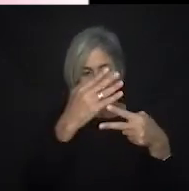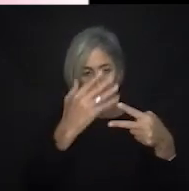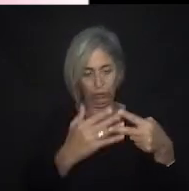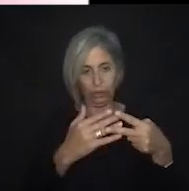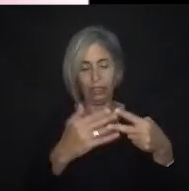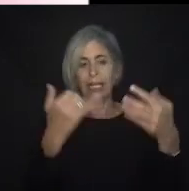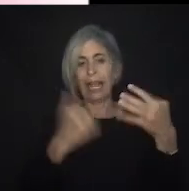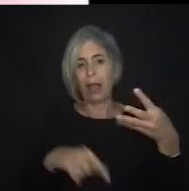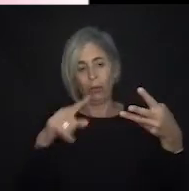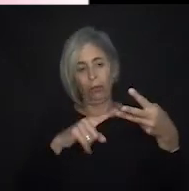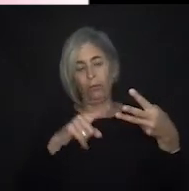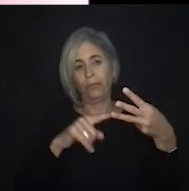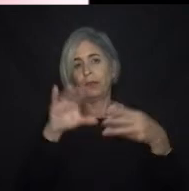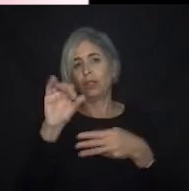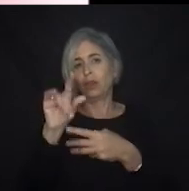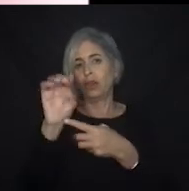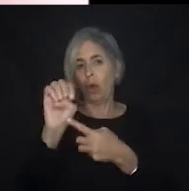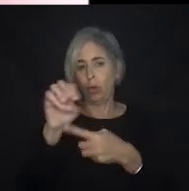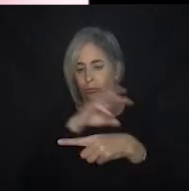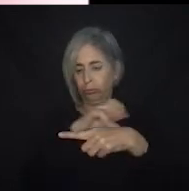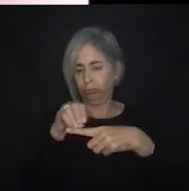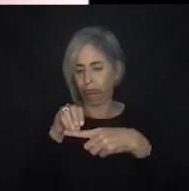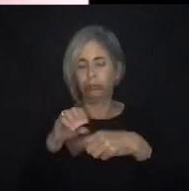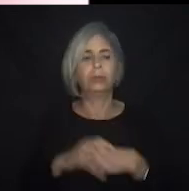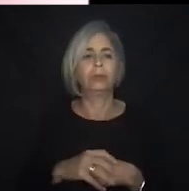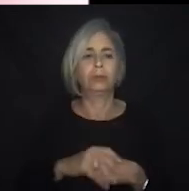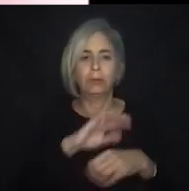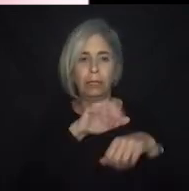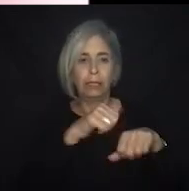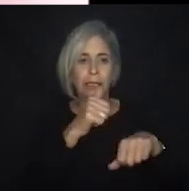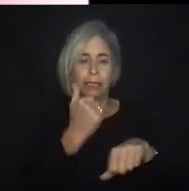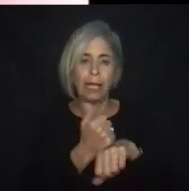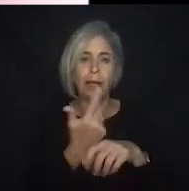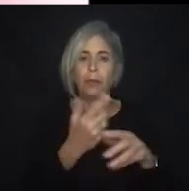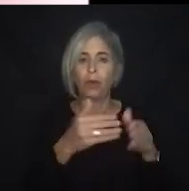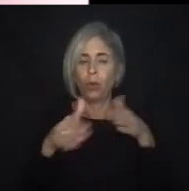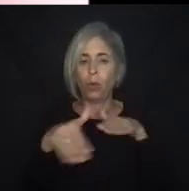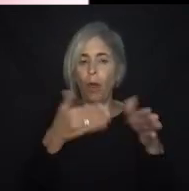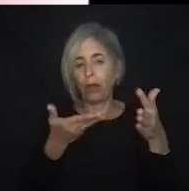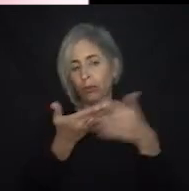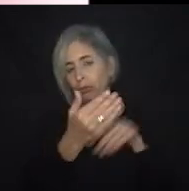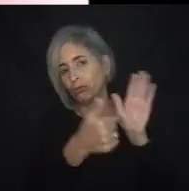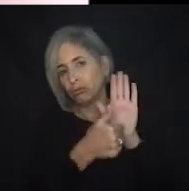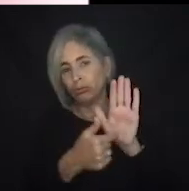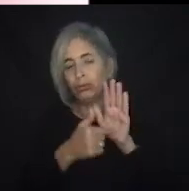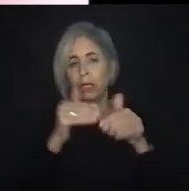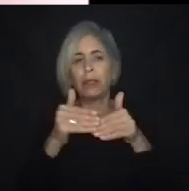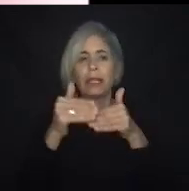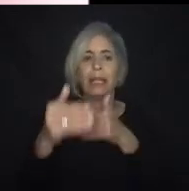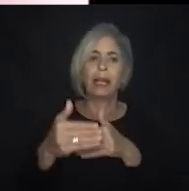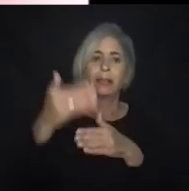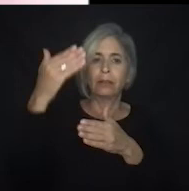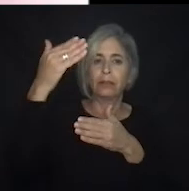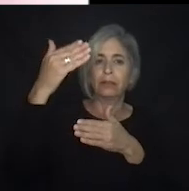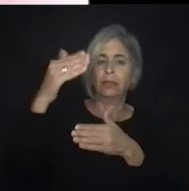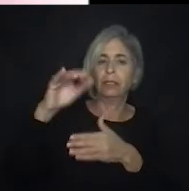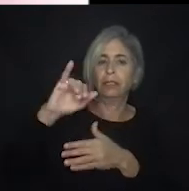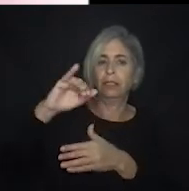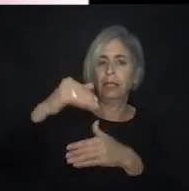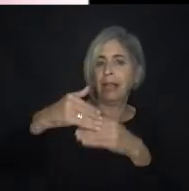get into some code. So to start off, this walkthrough will assume a traditional Next.js project